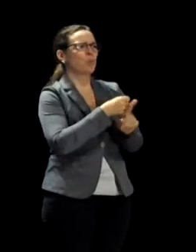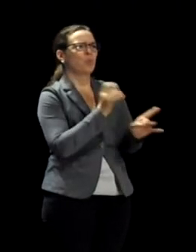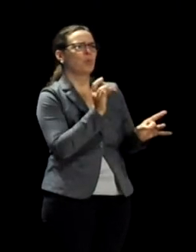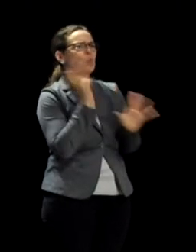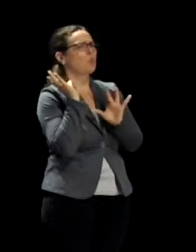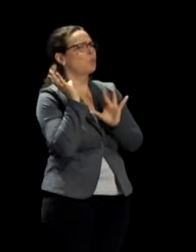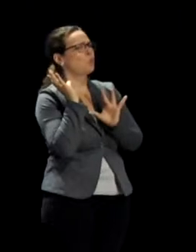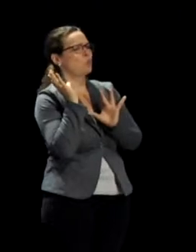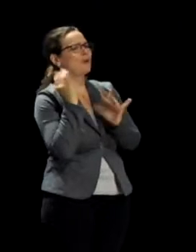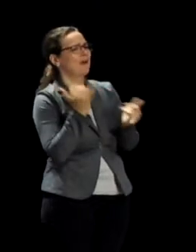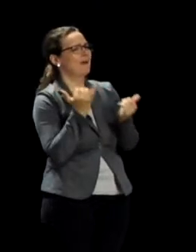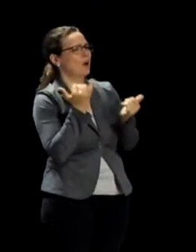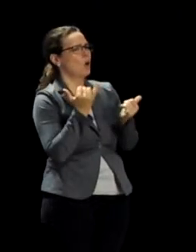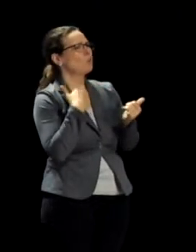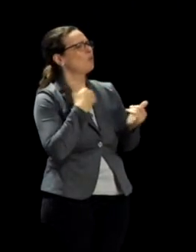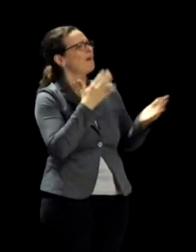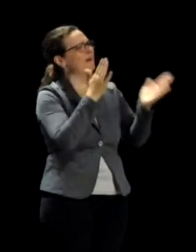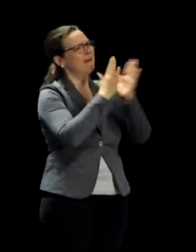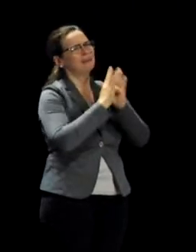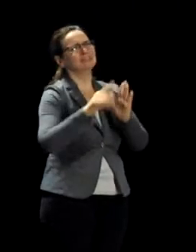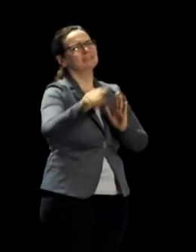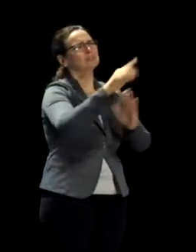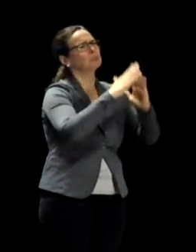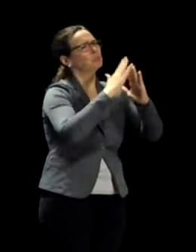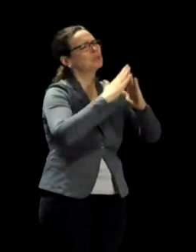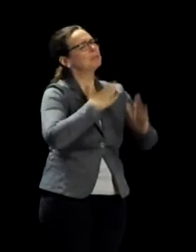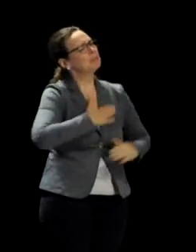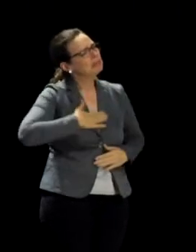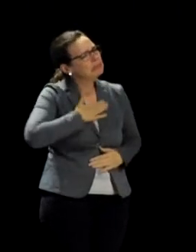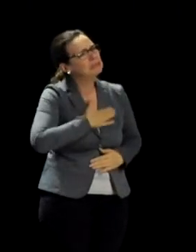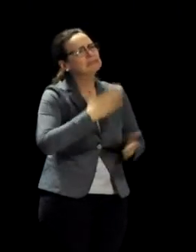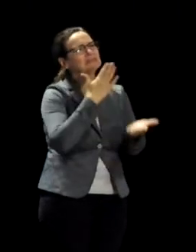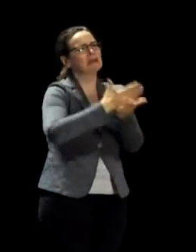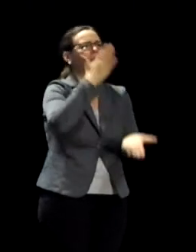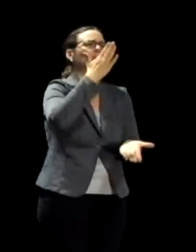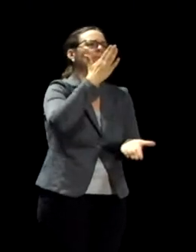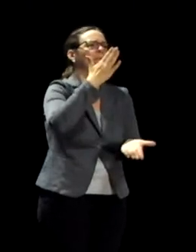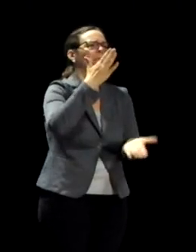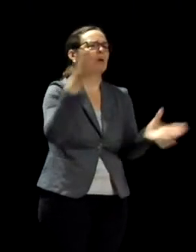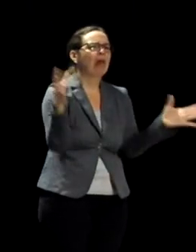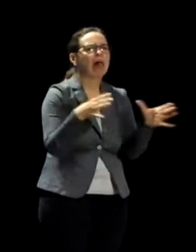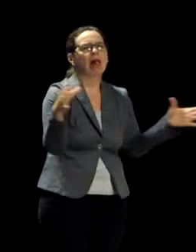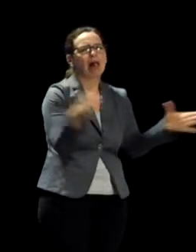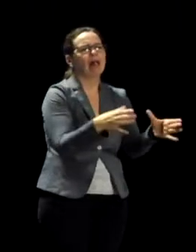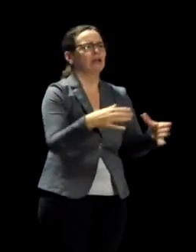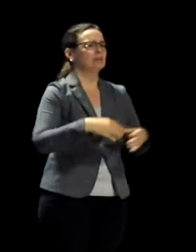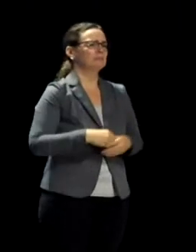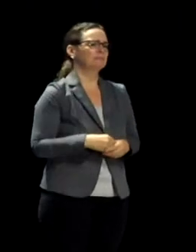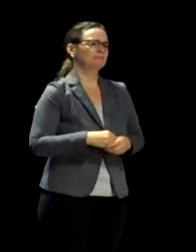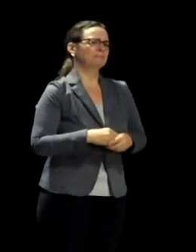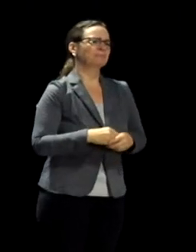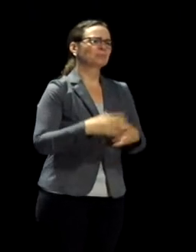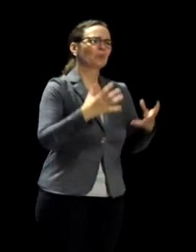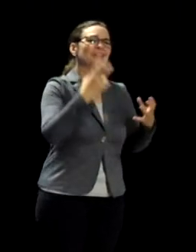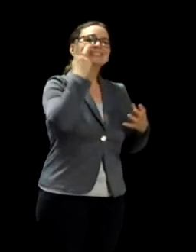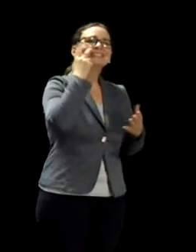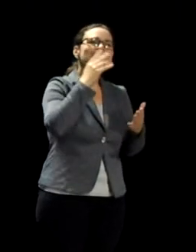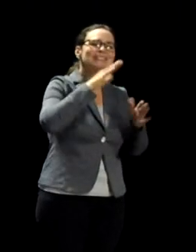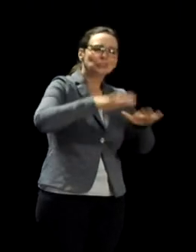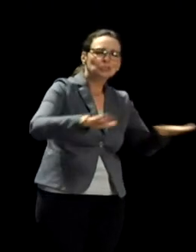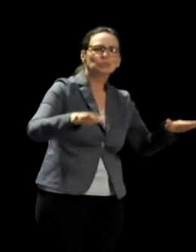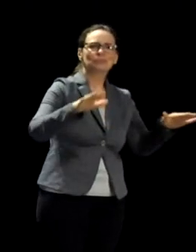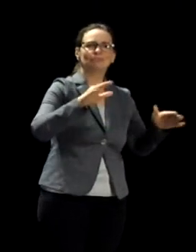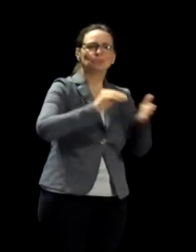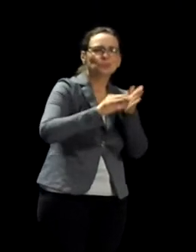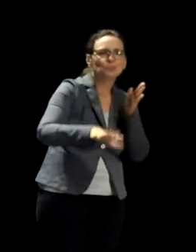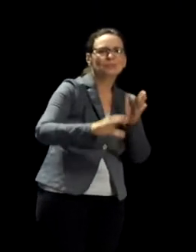this now and get our arms around this so that these kids can get back to school and don't find themselves in a 2-week